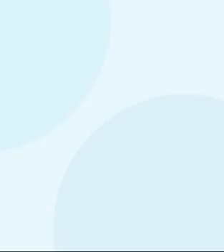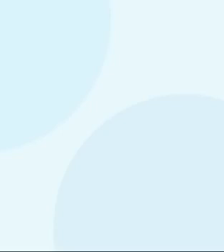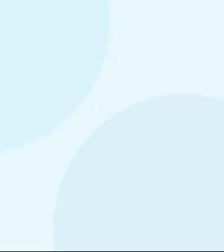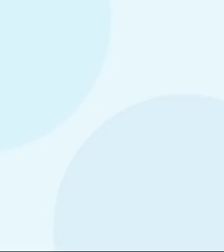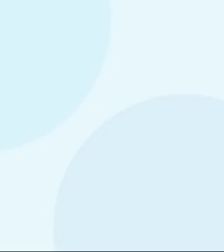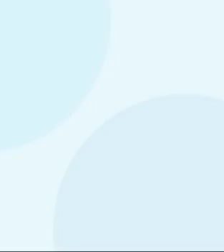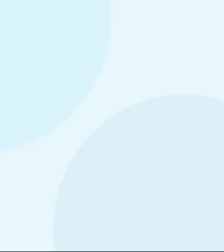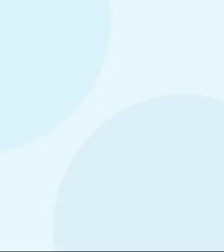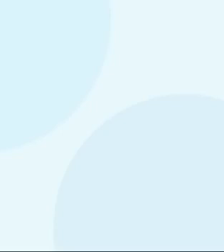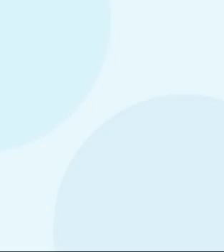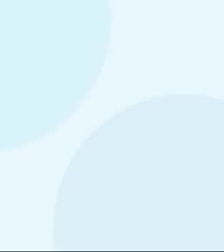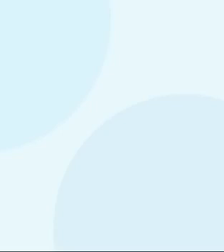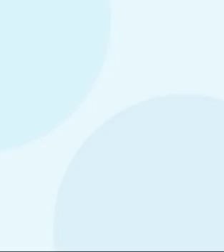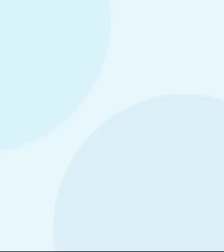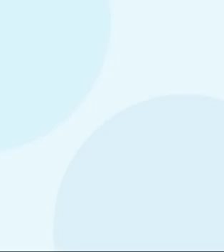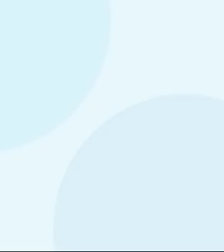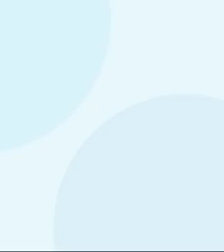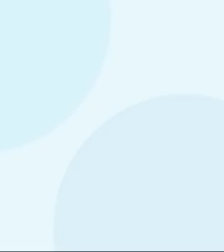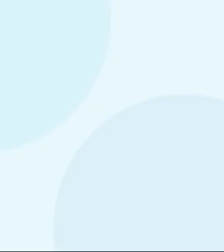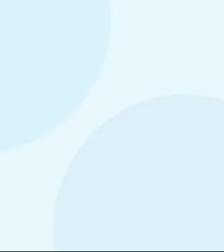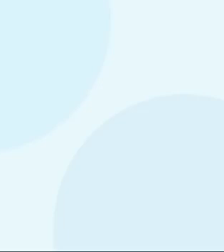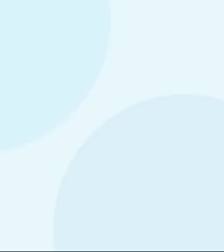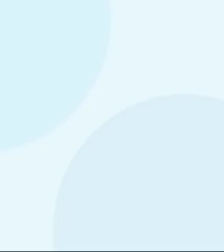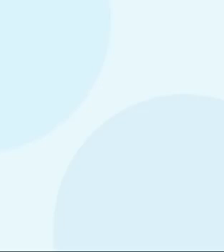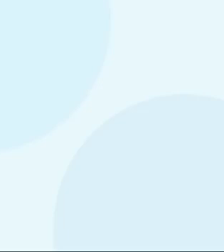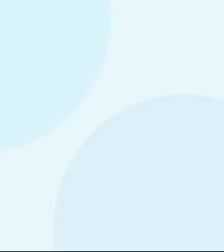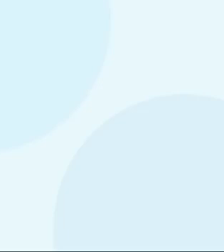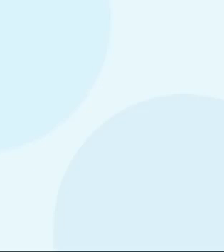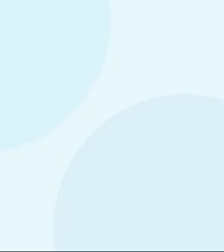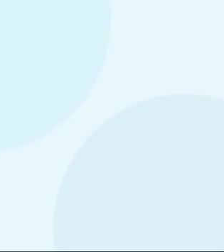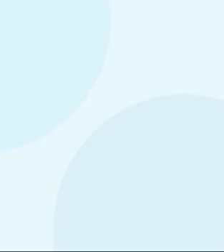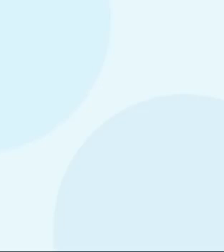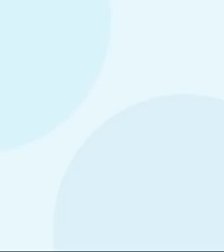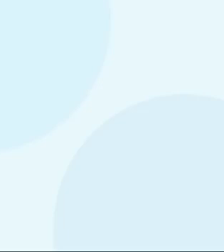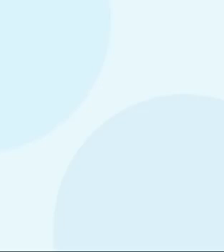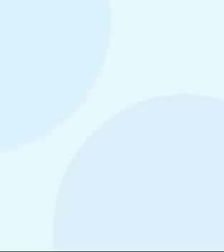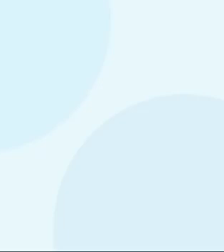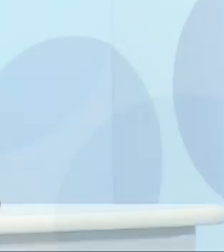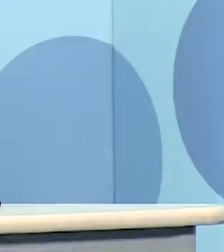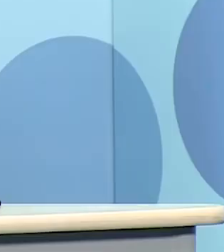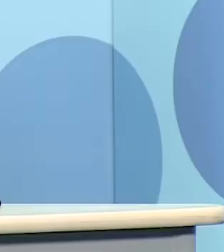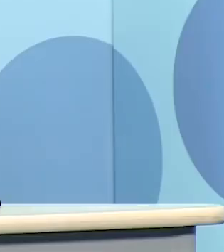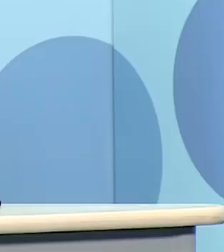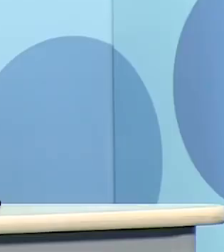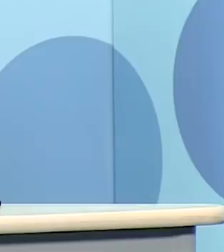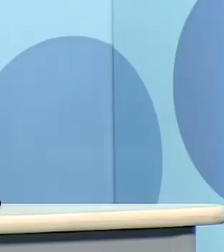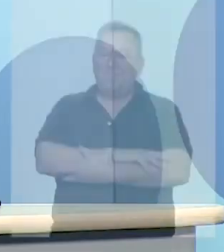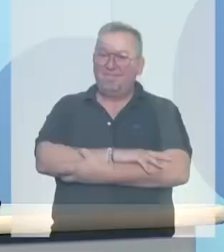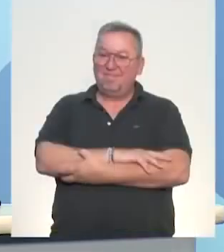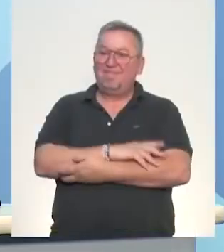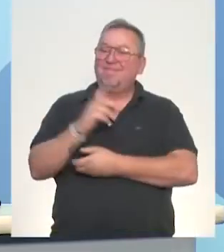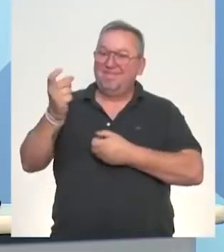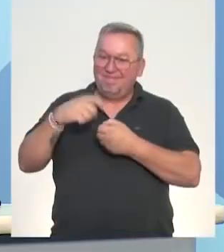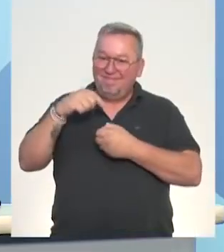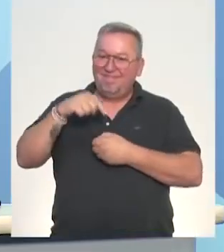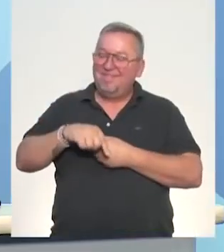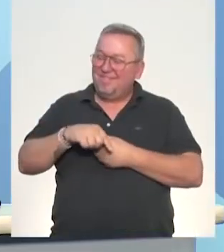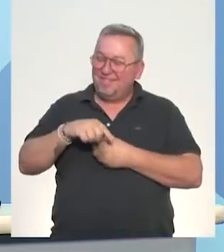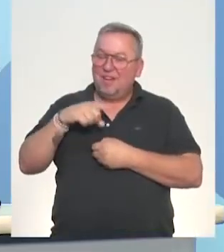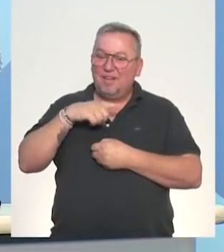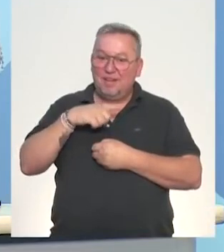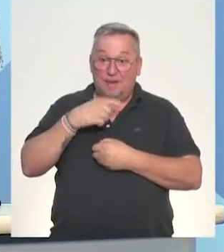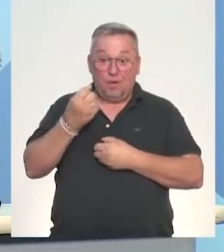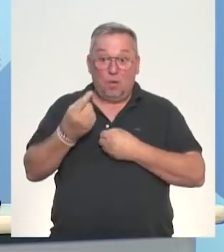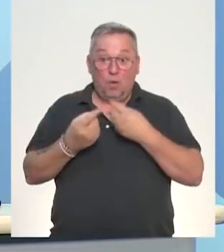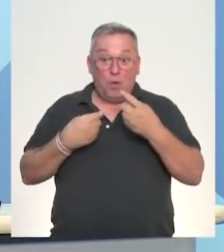there thinking to herself, dreams become nightmares that feel like the morning. Voltamos aqui, Osmar. A gente tem